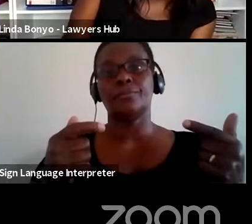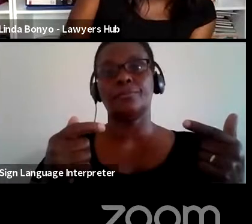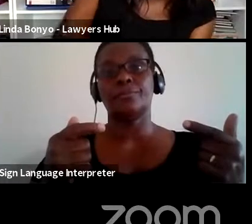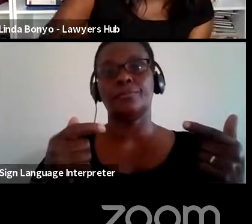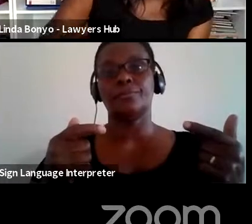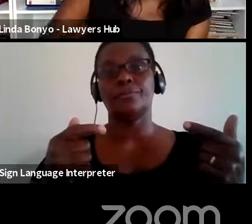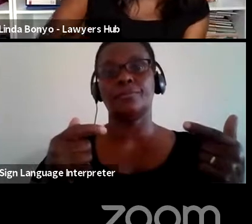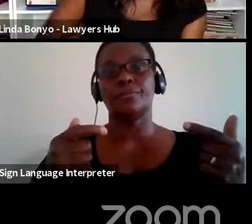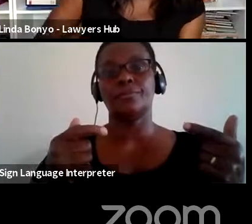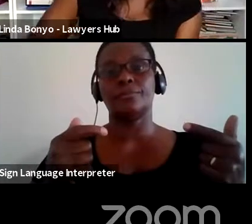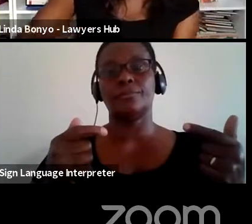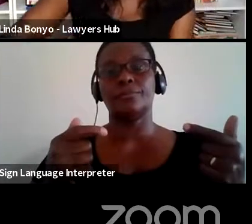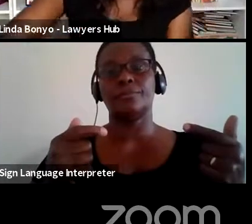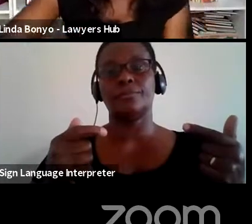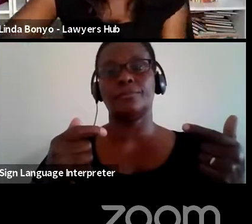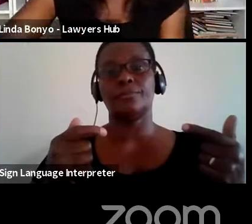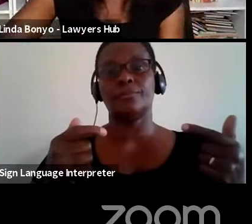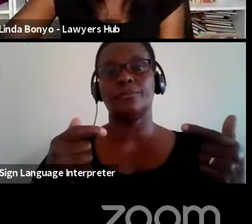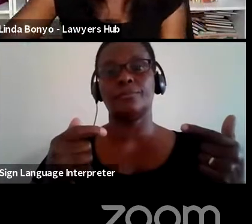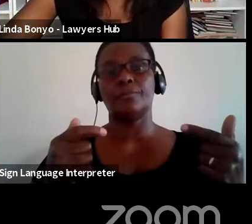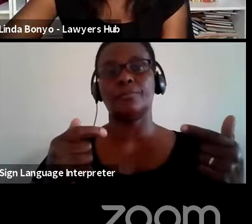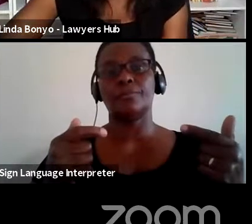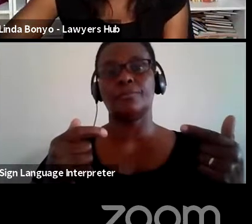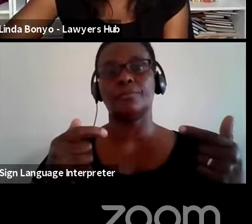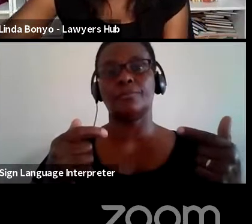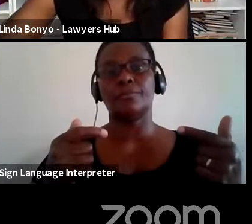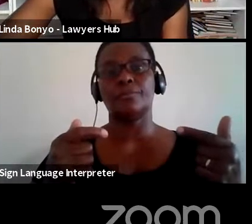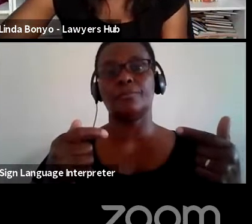with advocates in Africa.